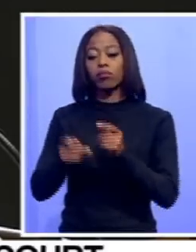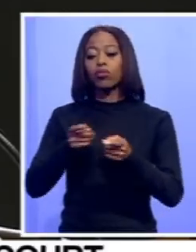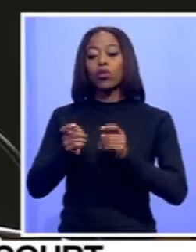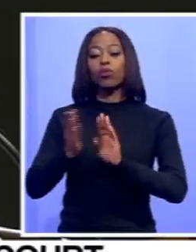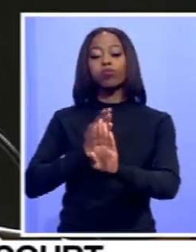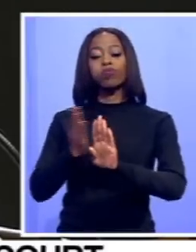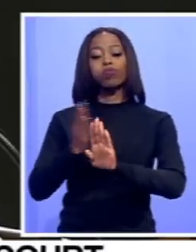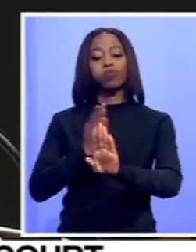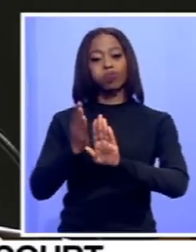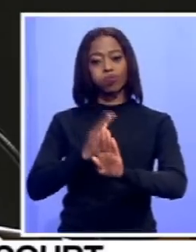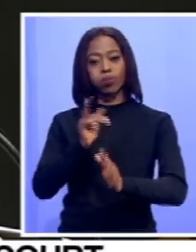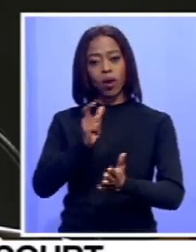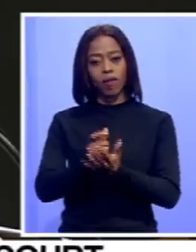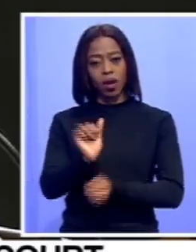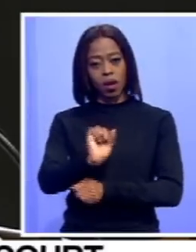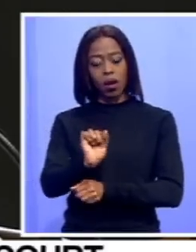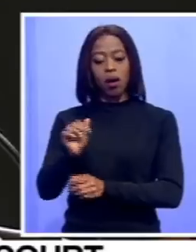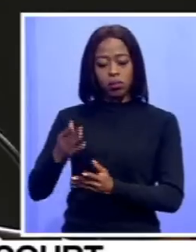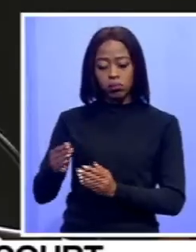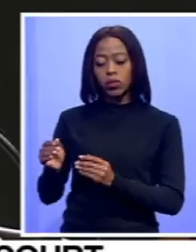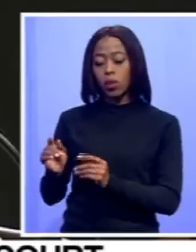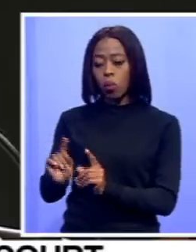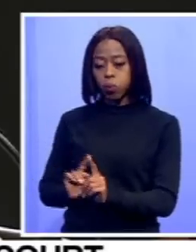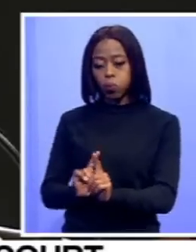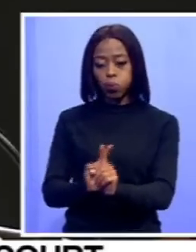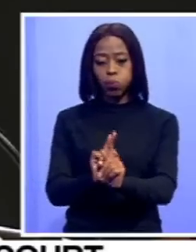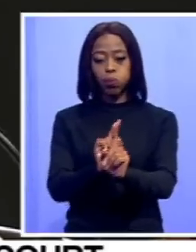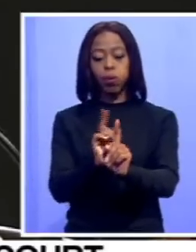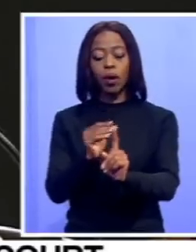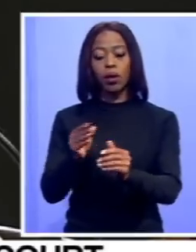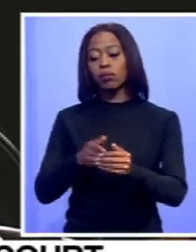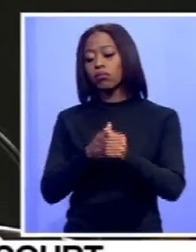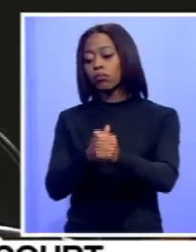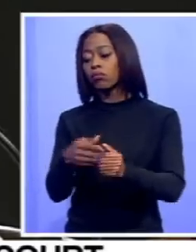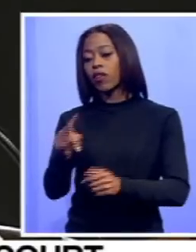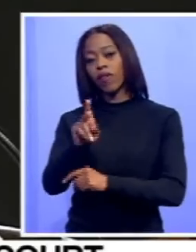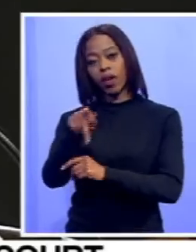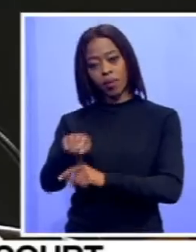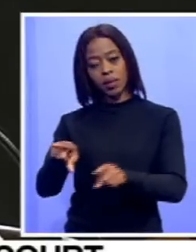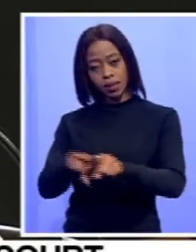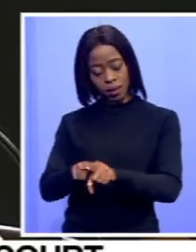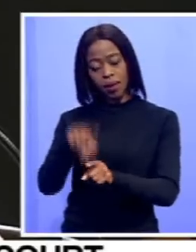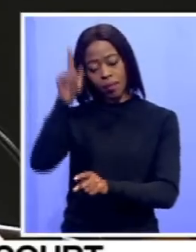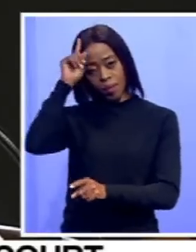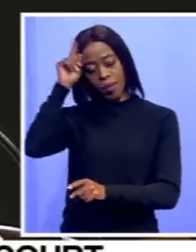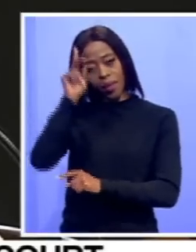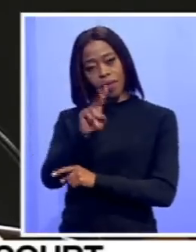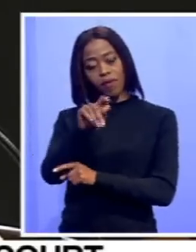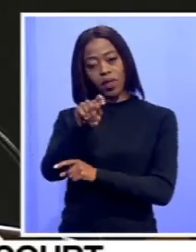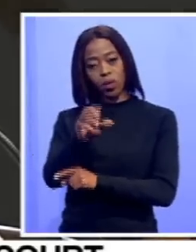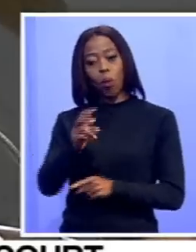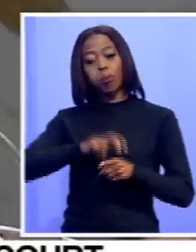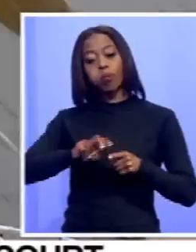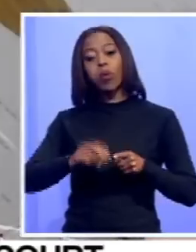I confirm that the vehicles that were having escort were directed straight to the VIP parking, including the Black Vito, which was